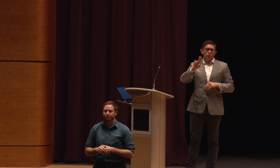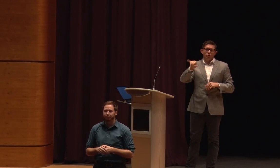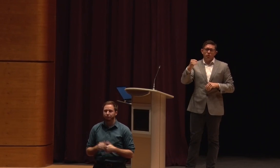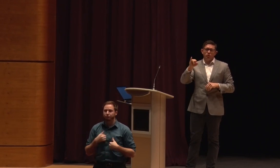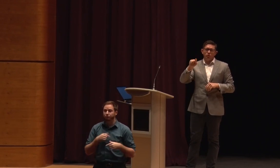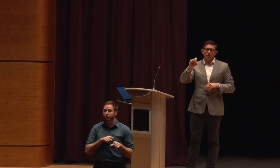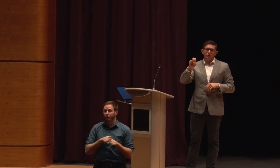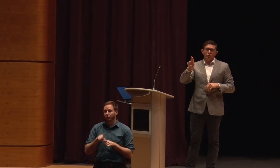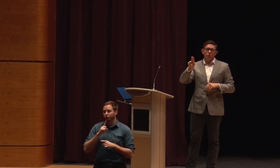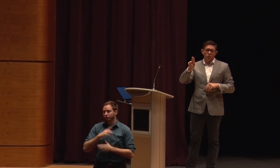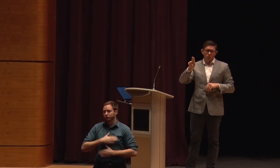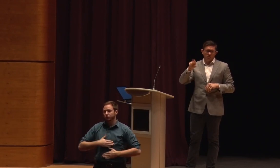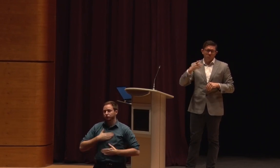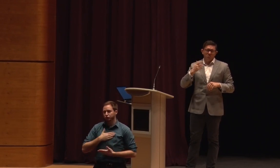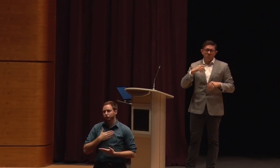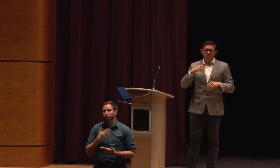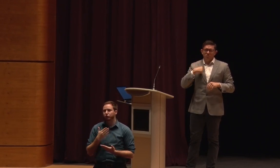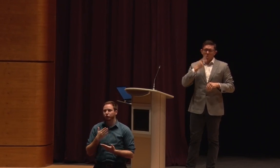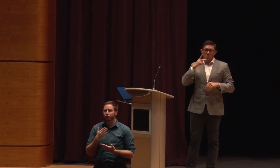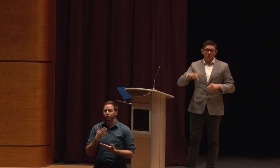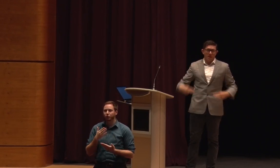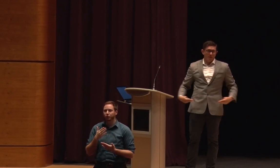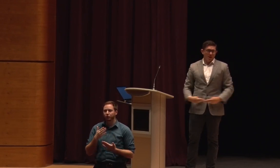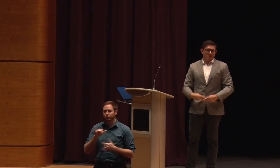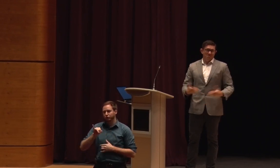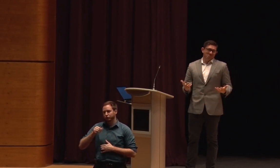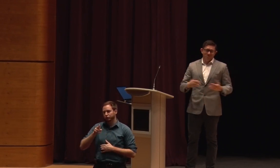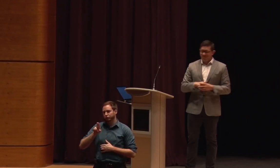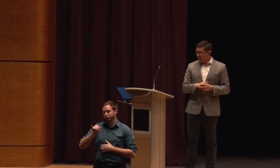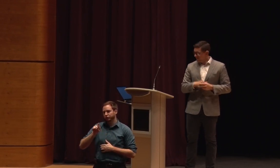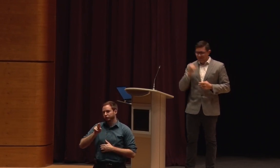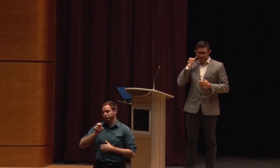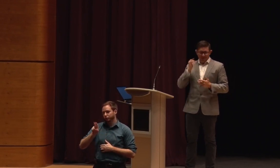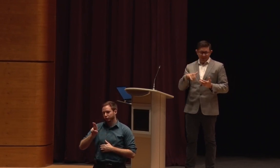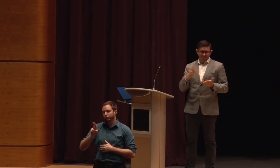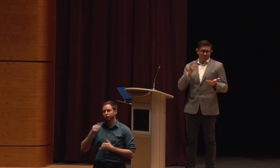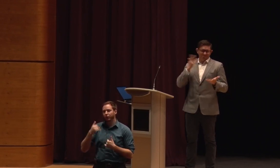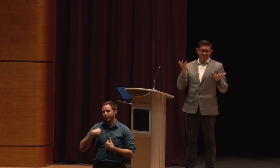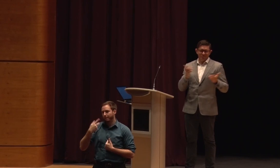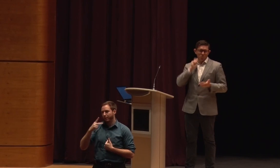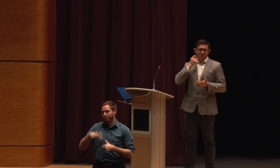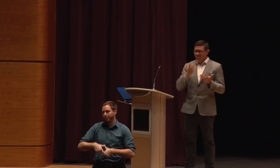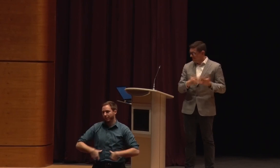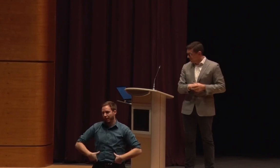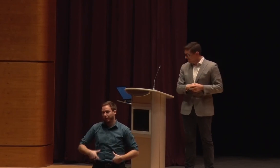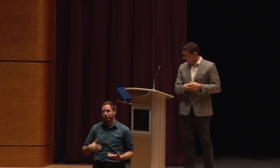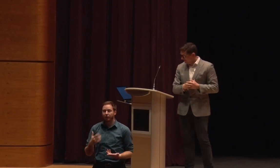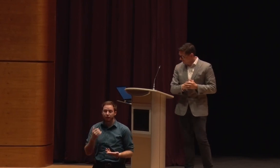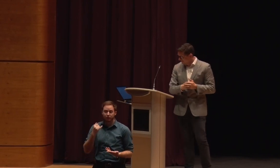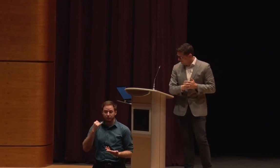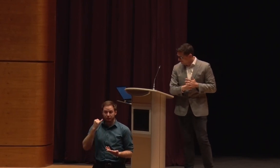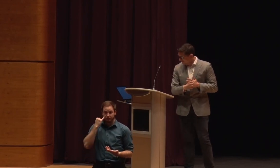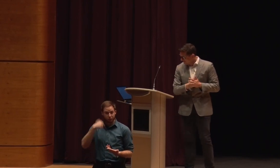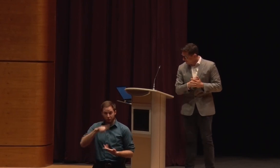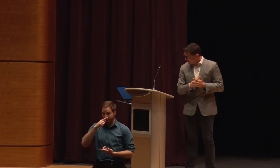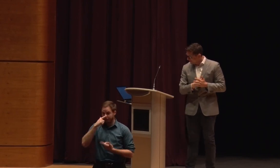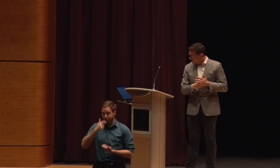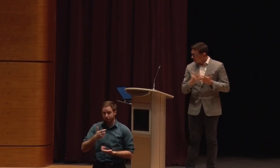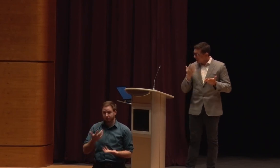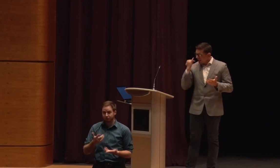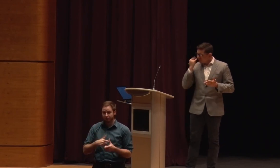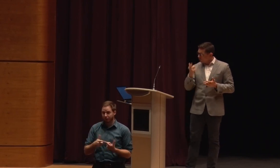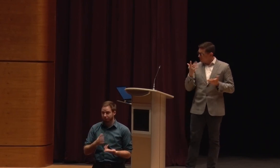I also really enjoy participating in jiu-jitsu. Right now I am a purple belt, if that's something that you find interesting and